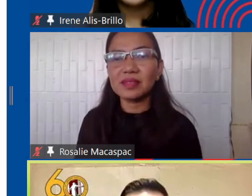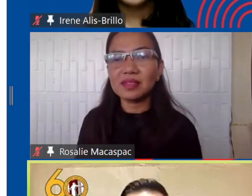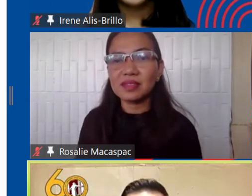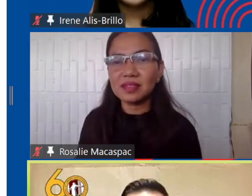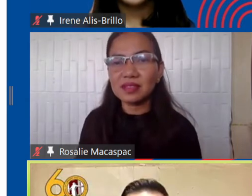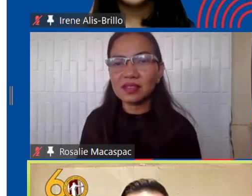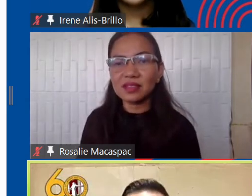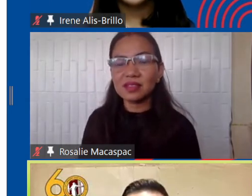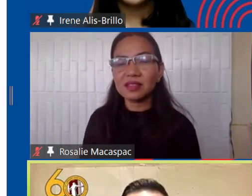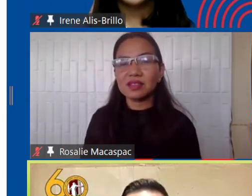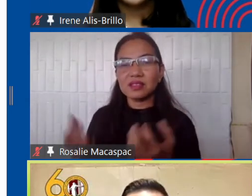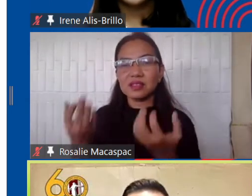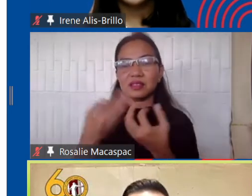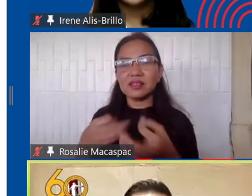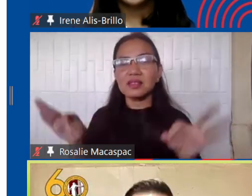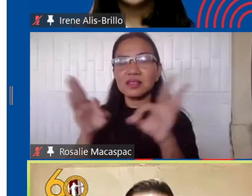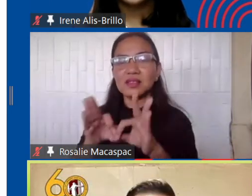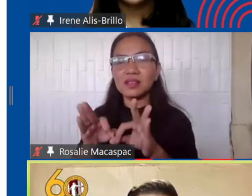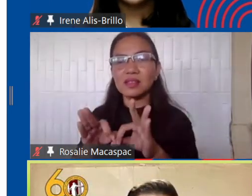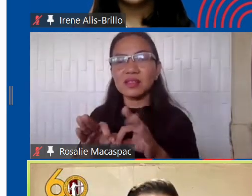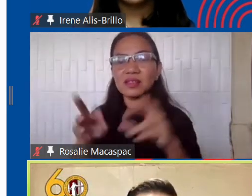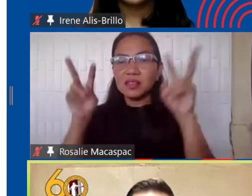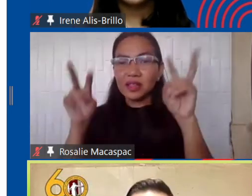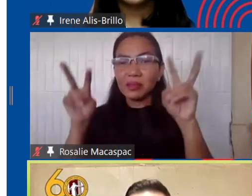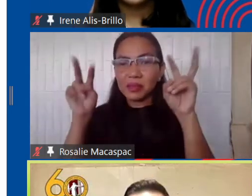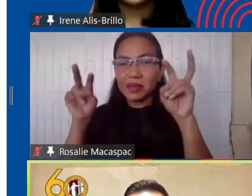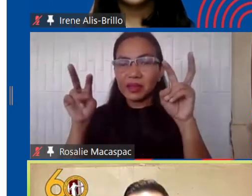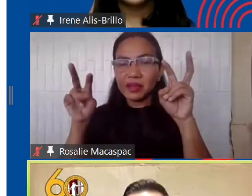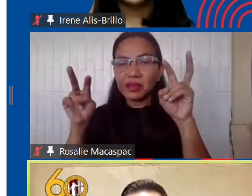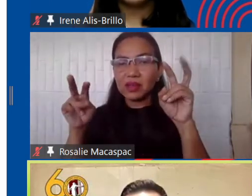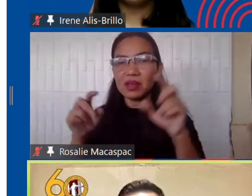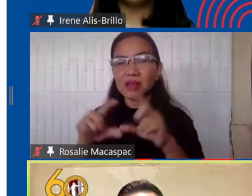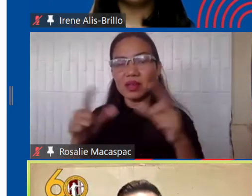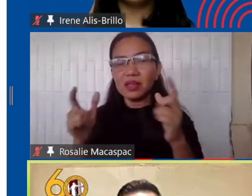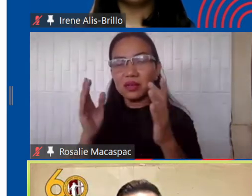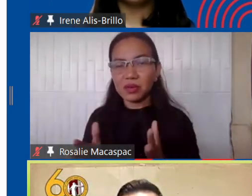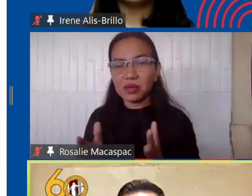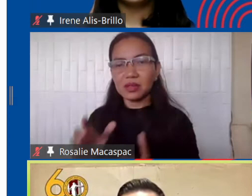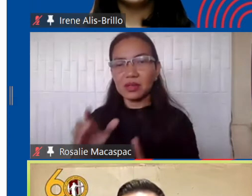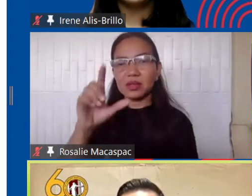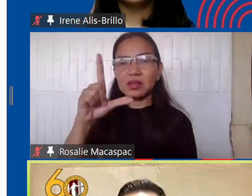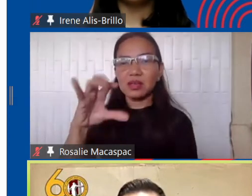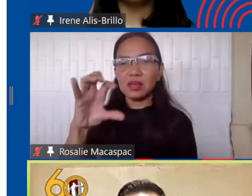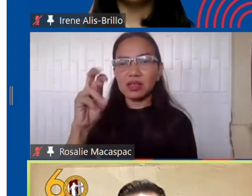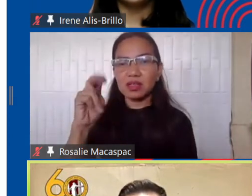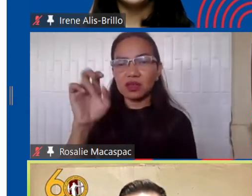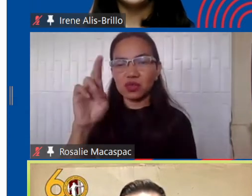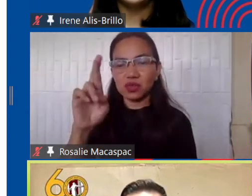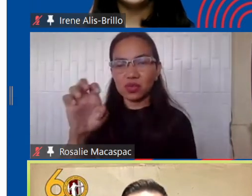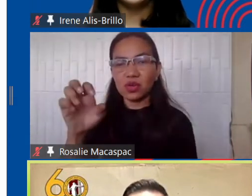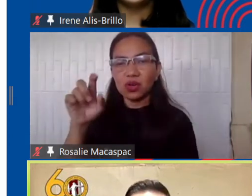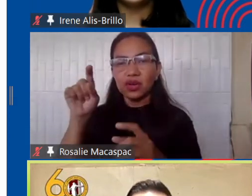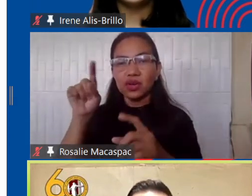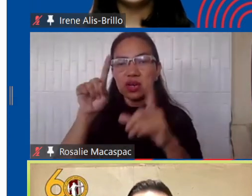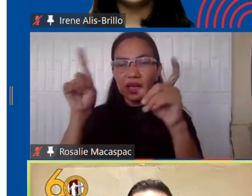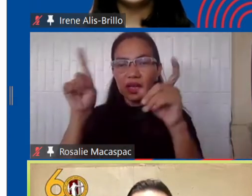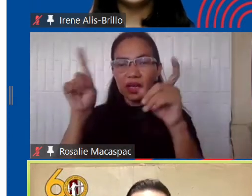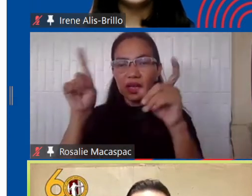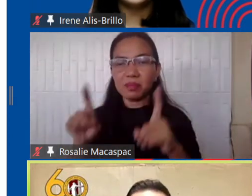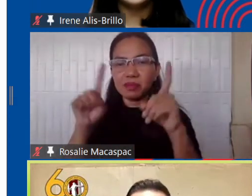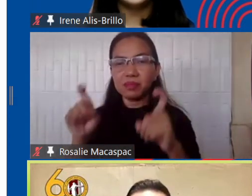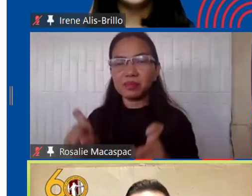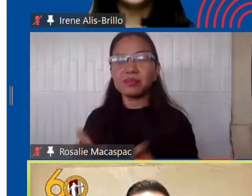an important topic. It's a librarian's licensure exam subject. So,